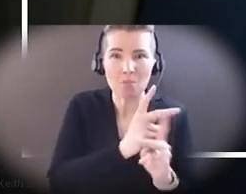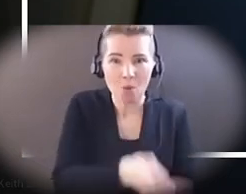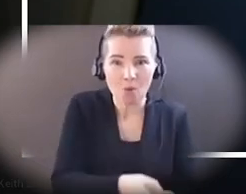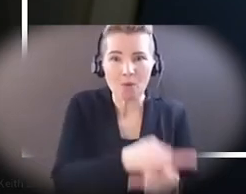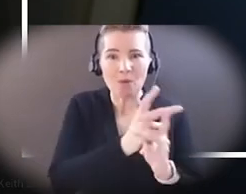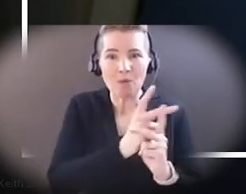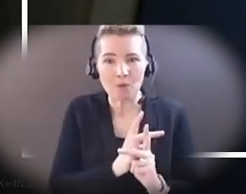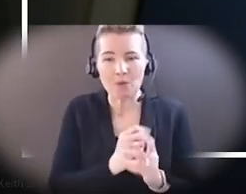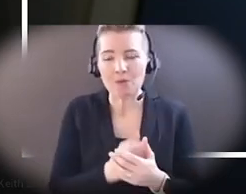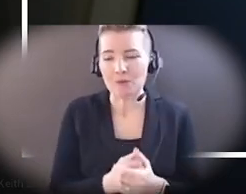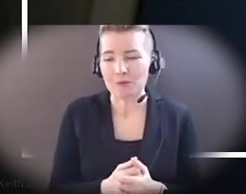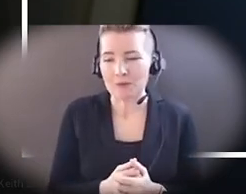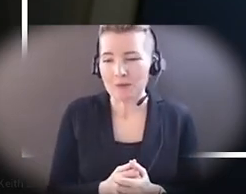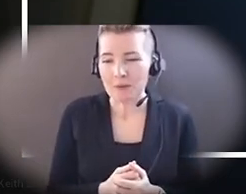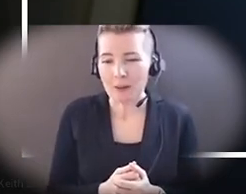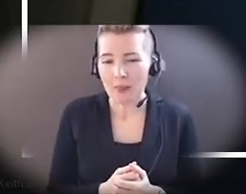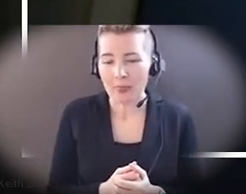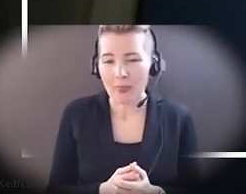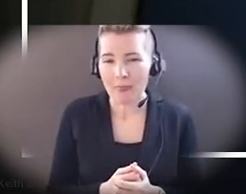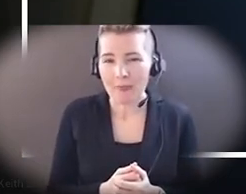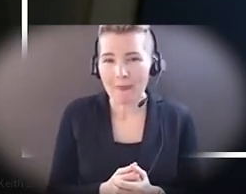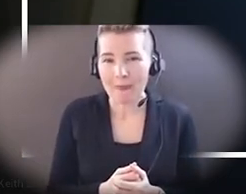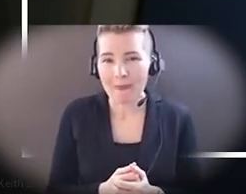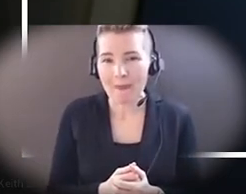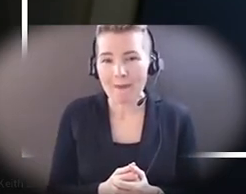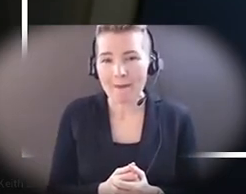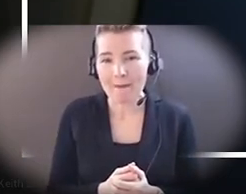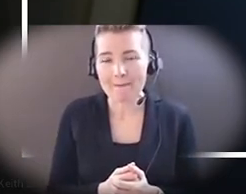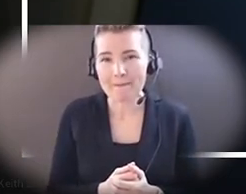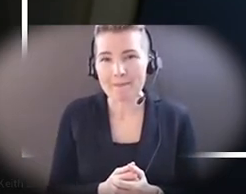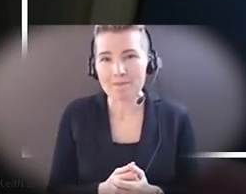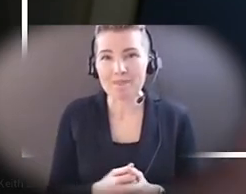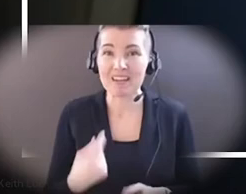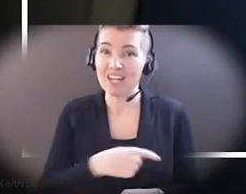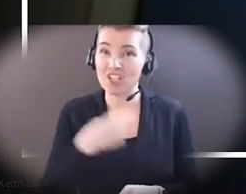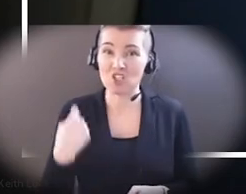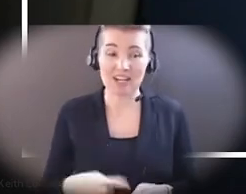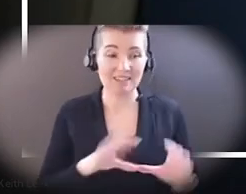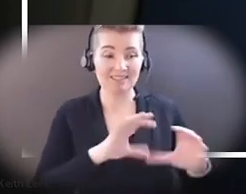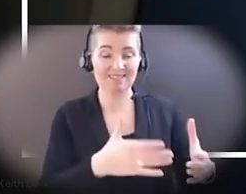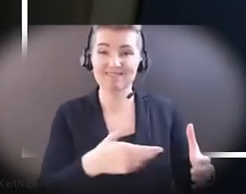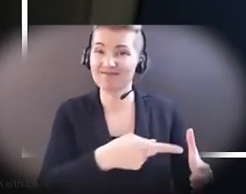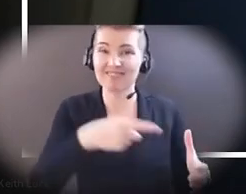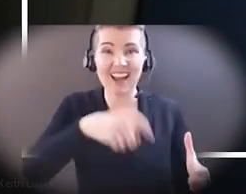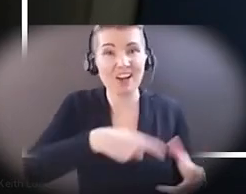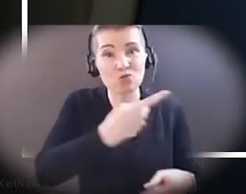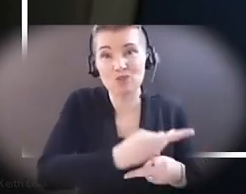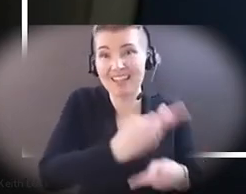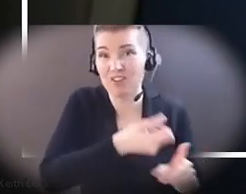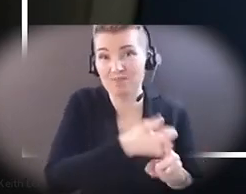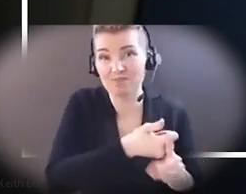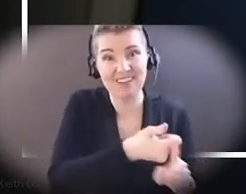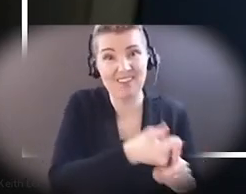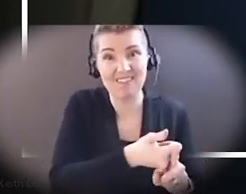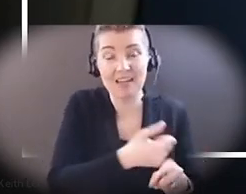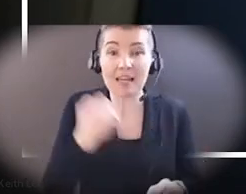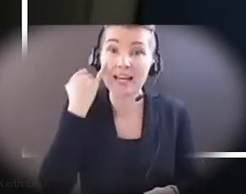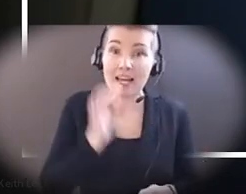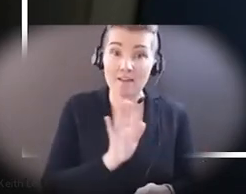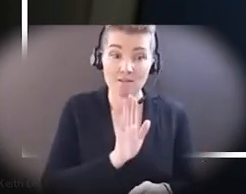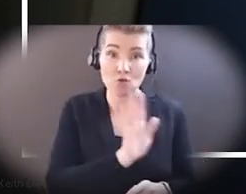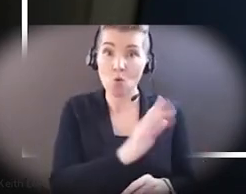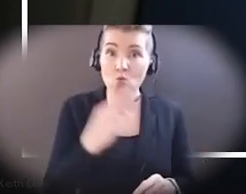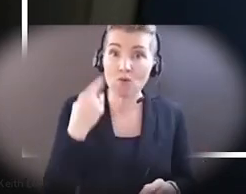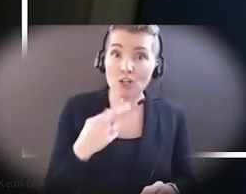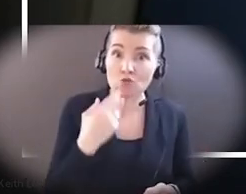things like, the Chinese, they had to take care of themselves. If you call the police, if there was a problem in your restaurant and